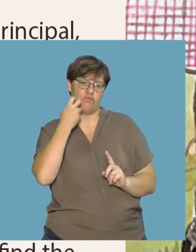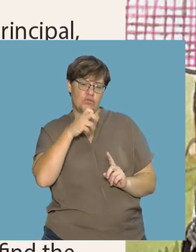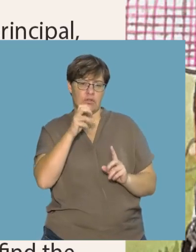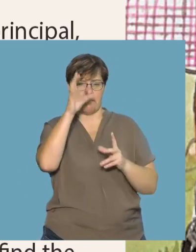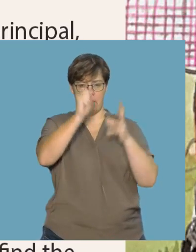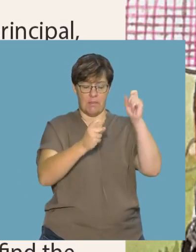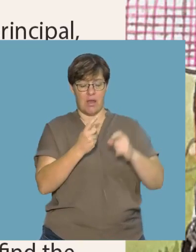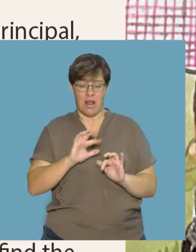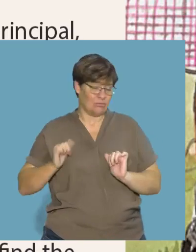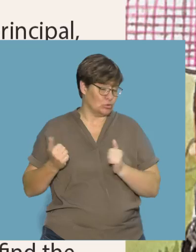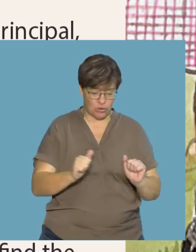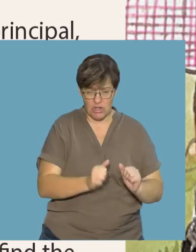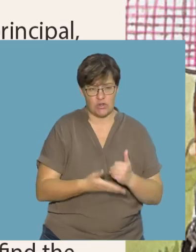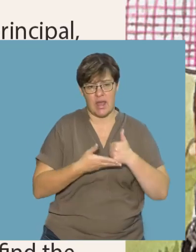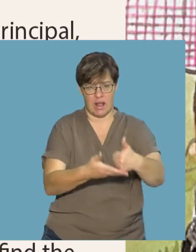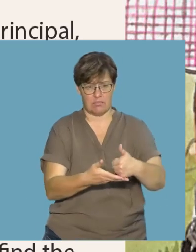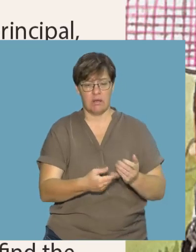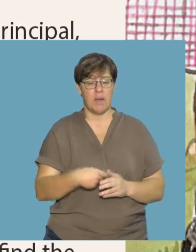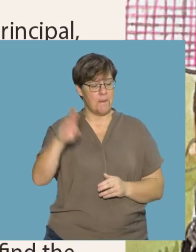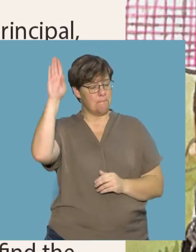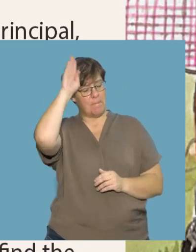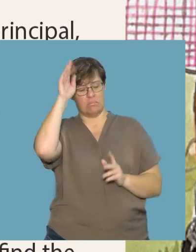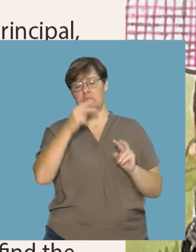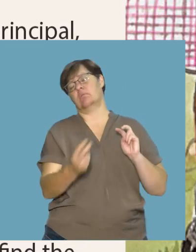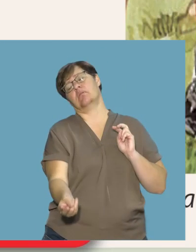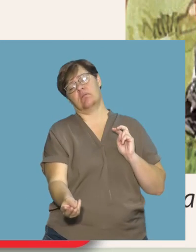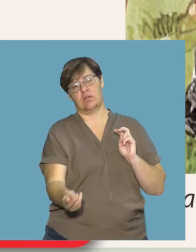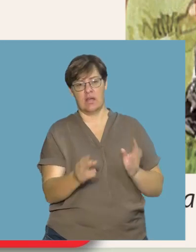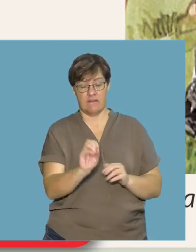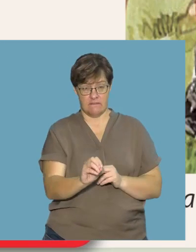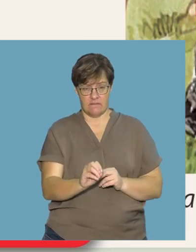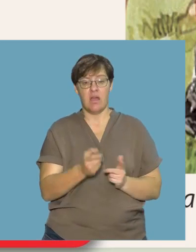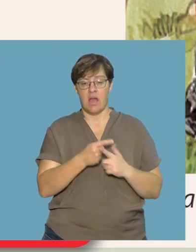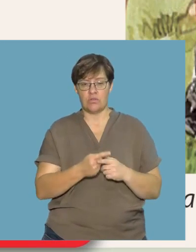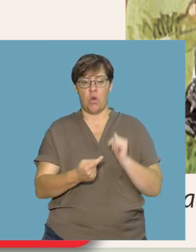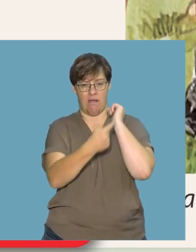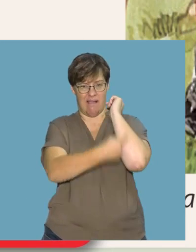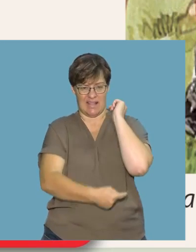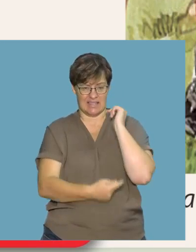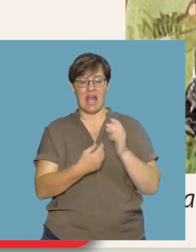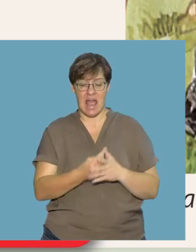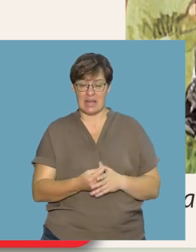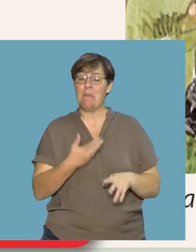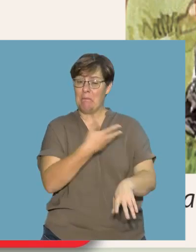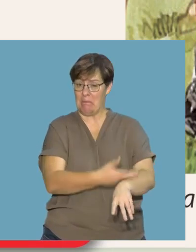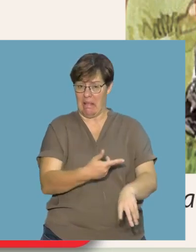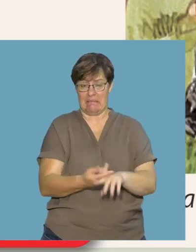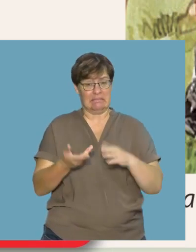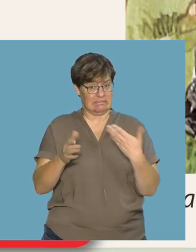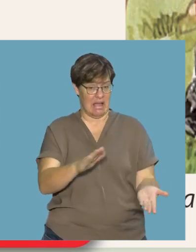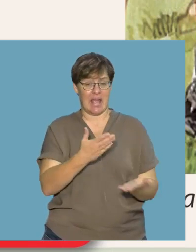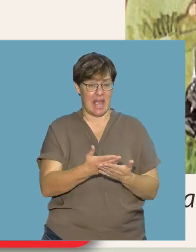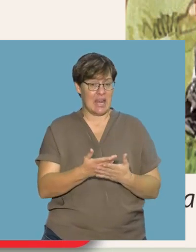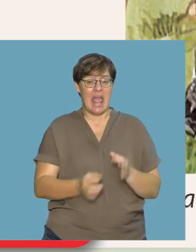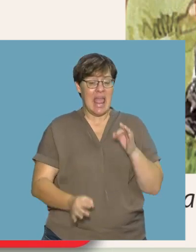him. Benny had knocked his head and was unconscious. He had also cut his arm and could have bled to death if the 2 girls had